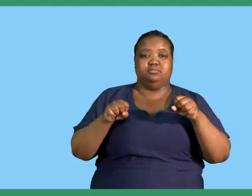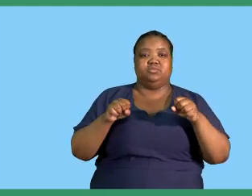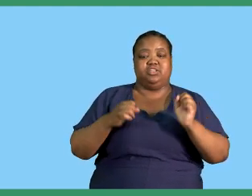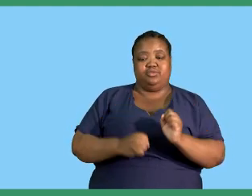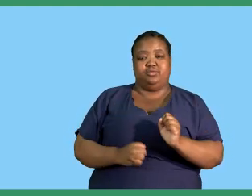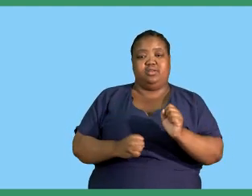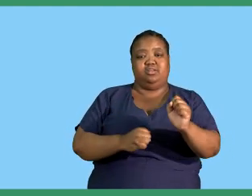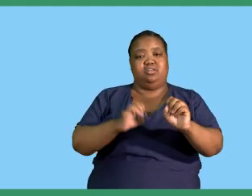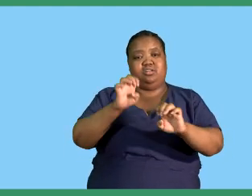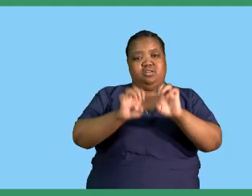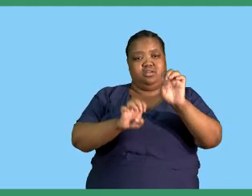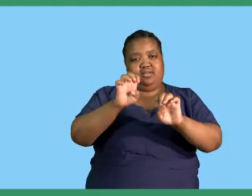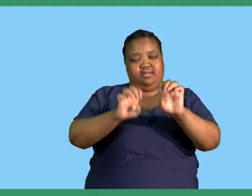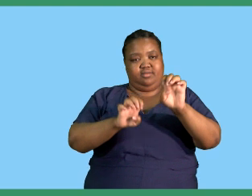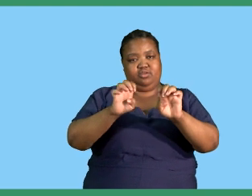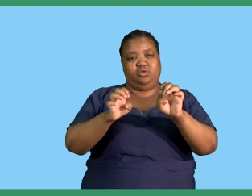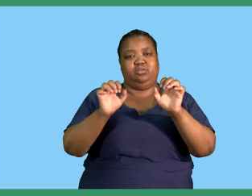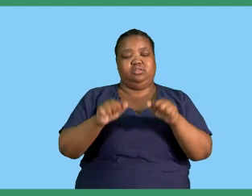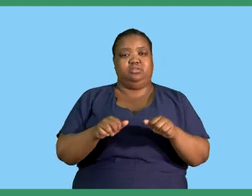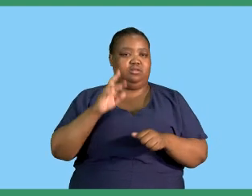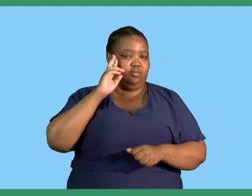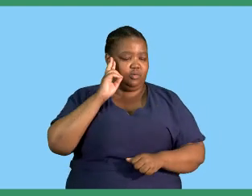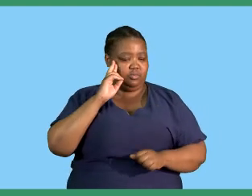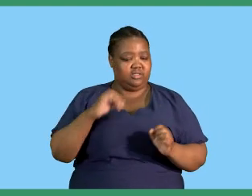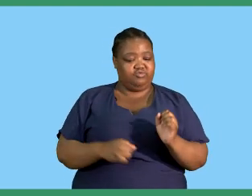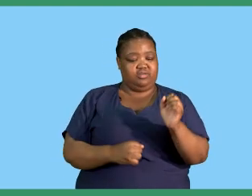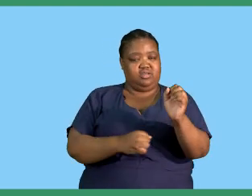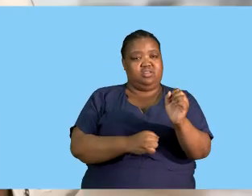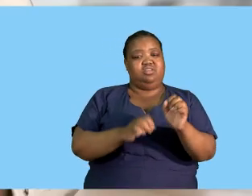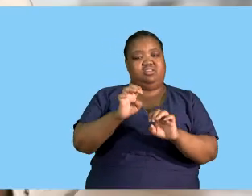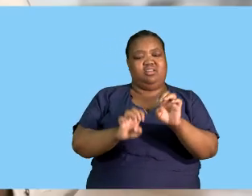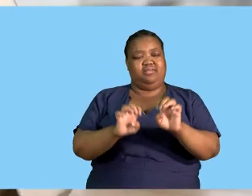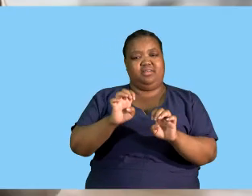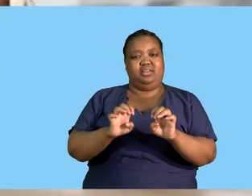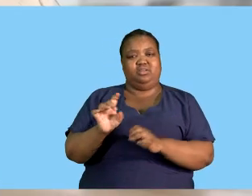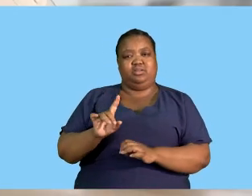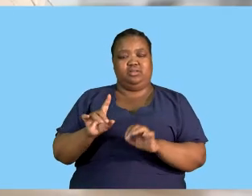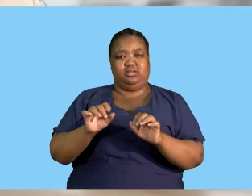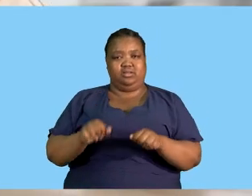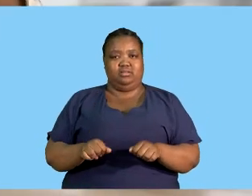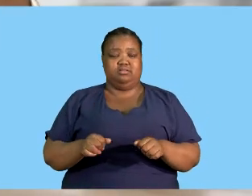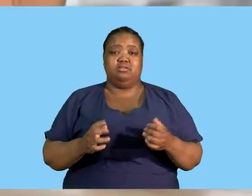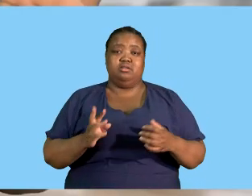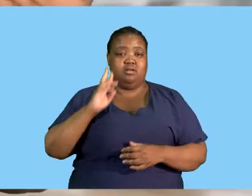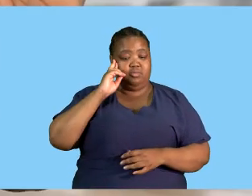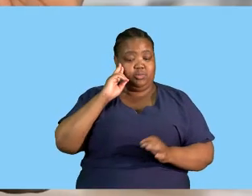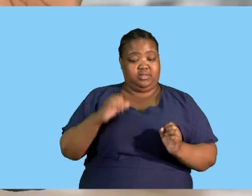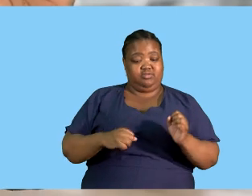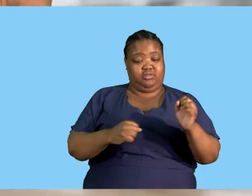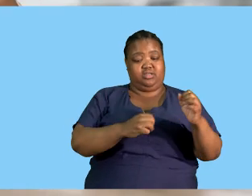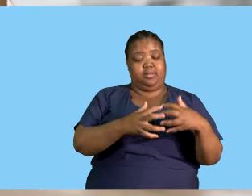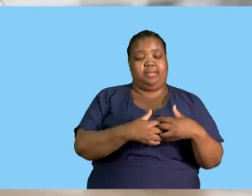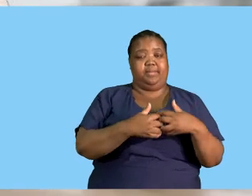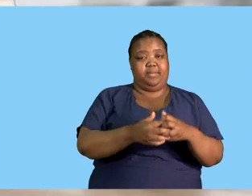in strategy evaluation applied. Remember, what is strategy evaluation, or when do we evaluate the strategy? Remember, we came up with the